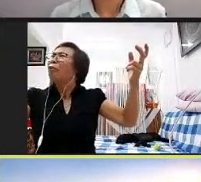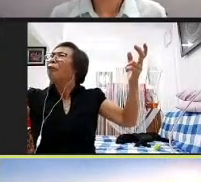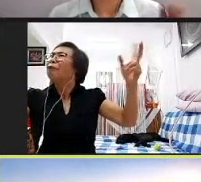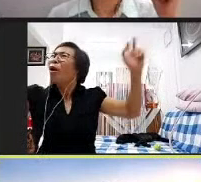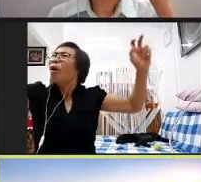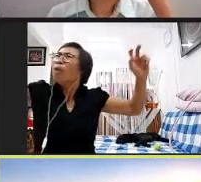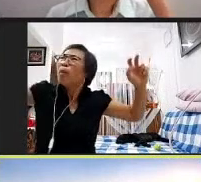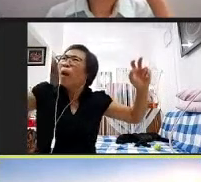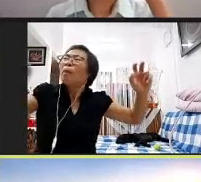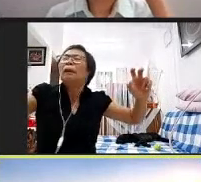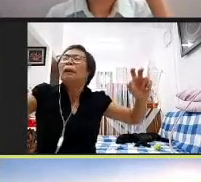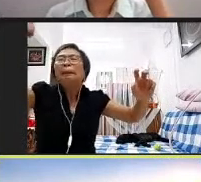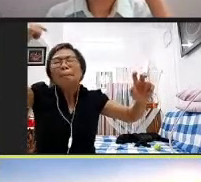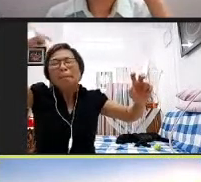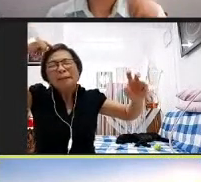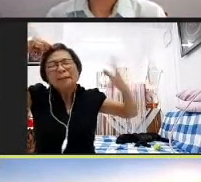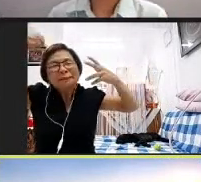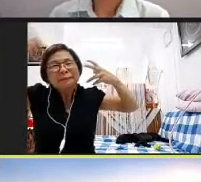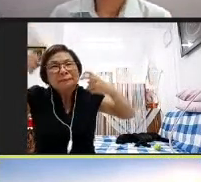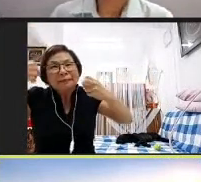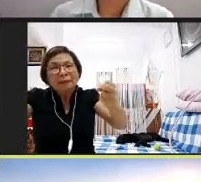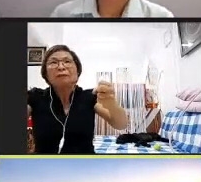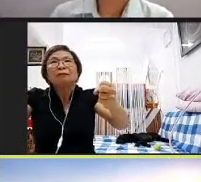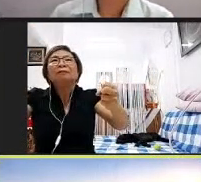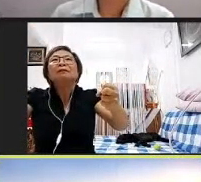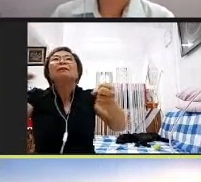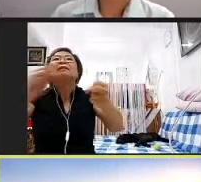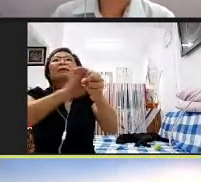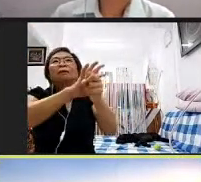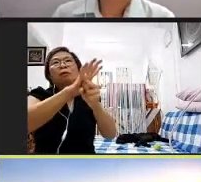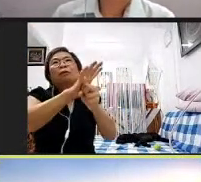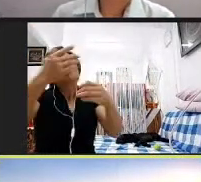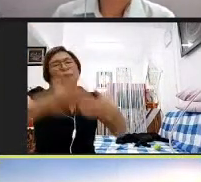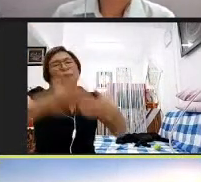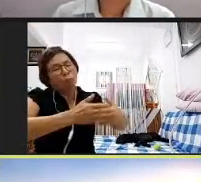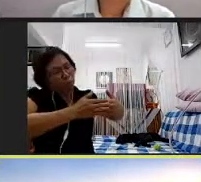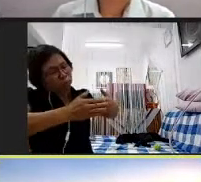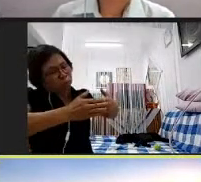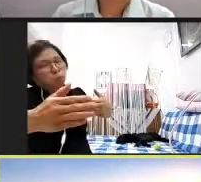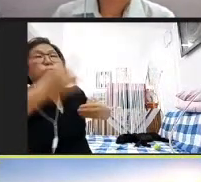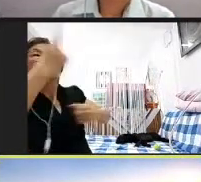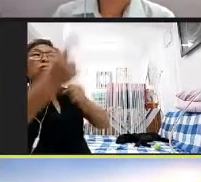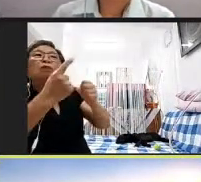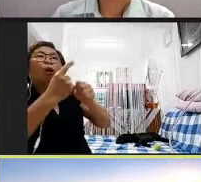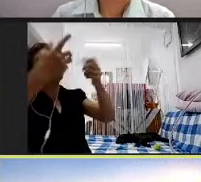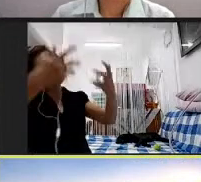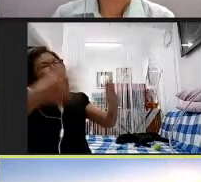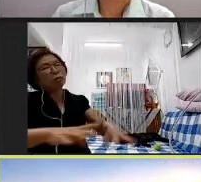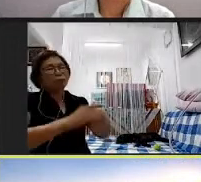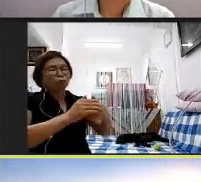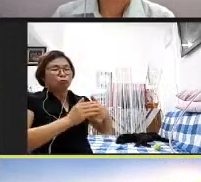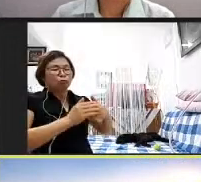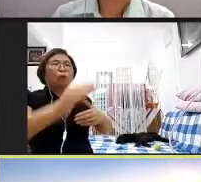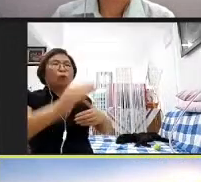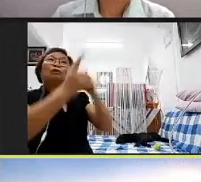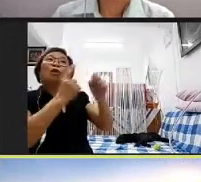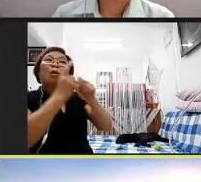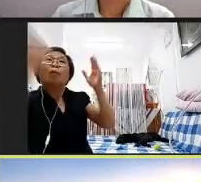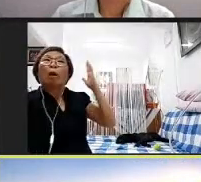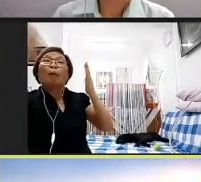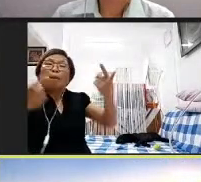of COVID-19. A year has passed since Malaysia has been hit